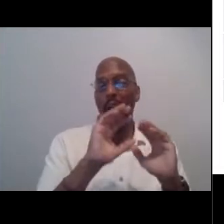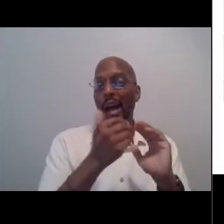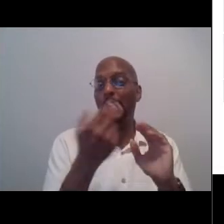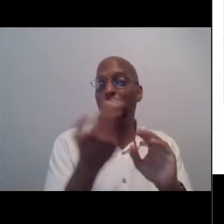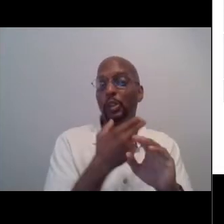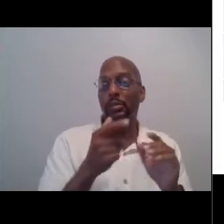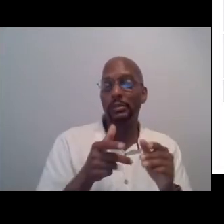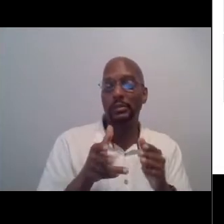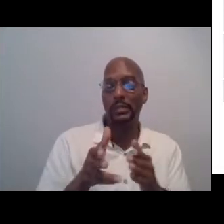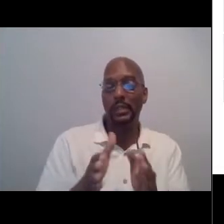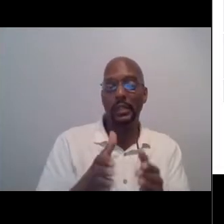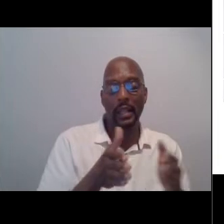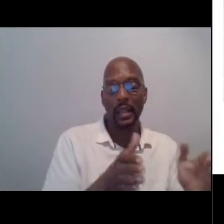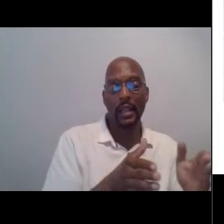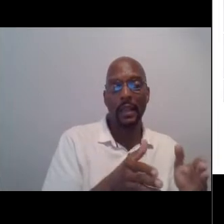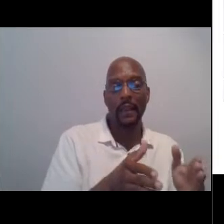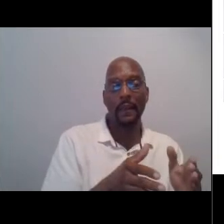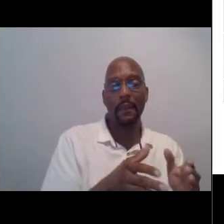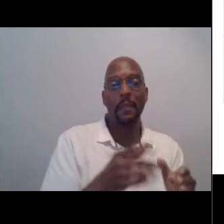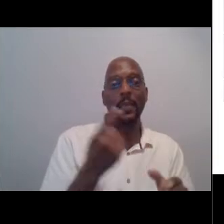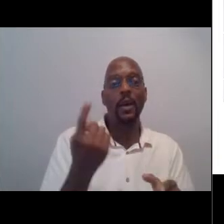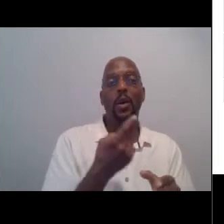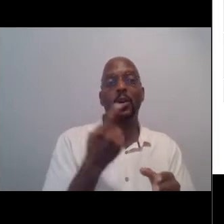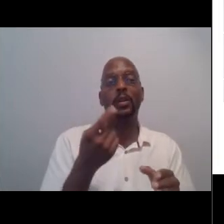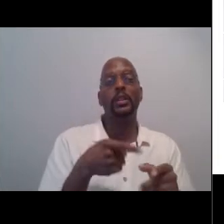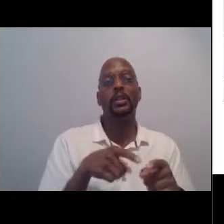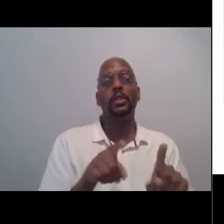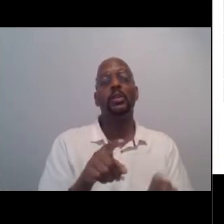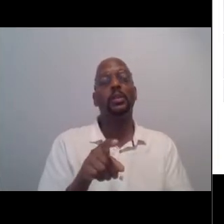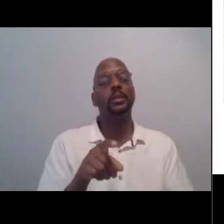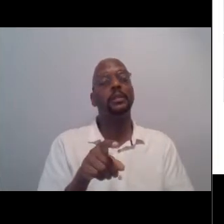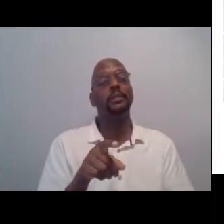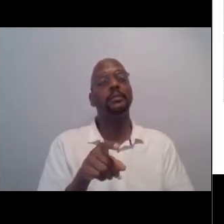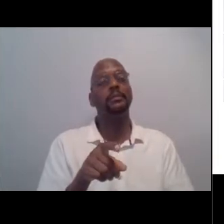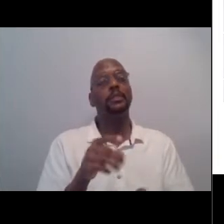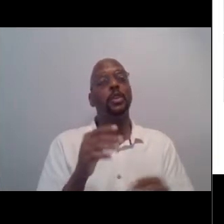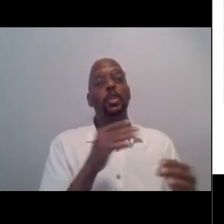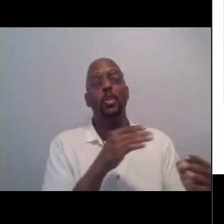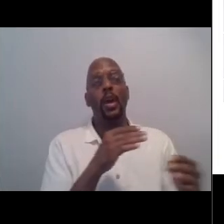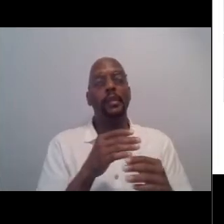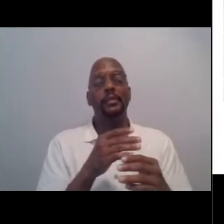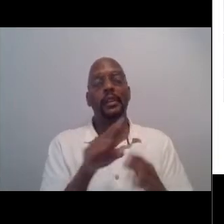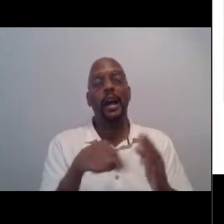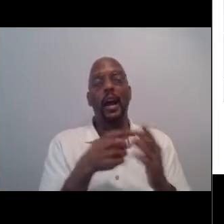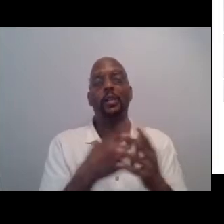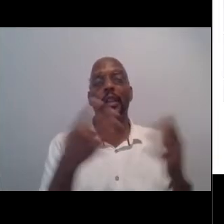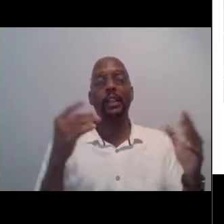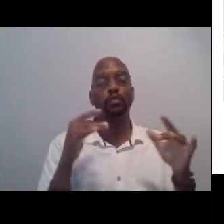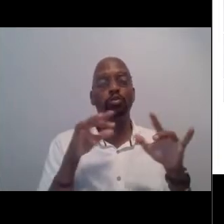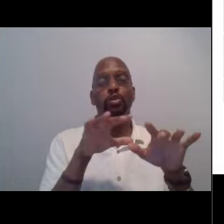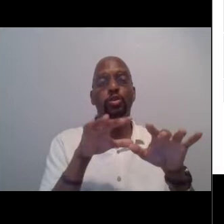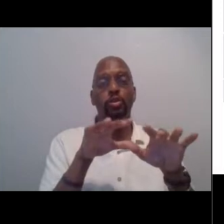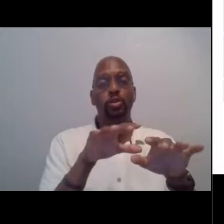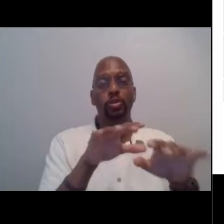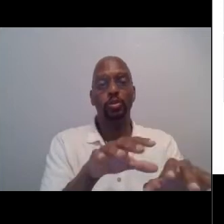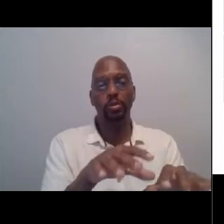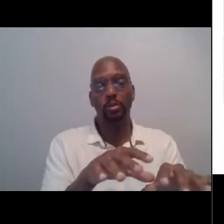lanes only during peak hours, and only when the lanes are the general purpose lanes are